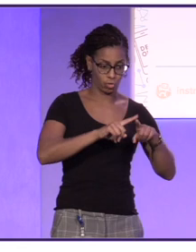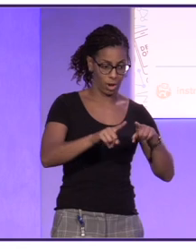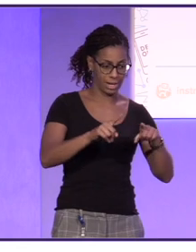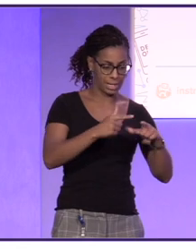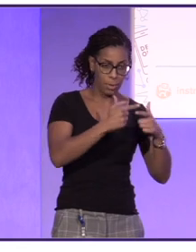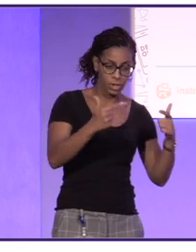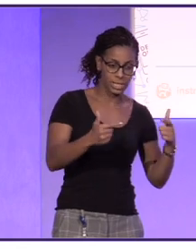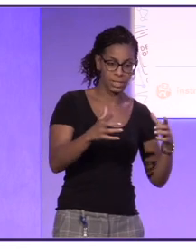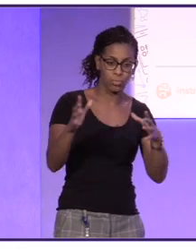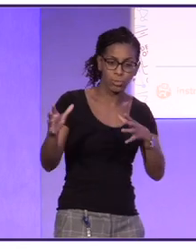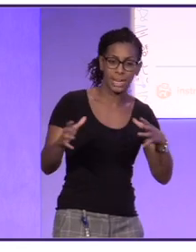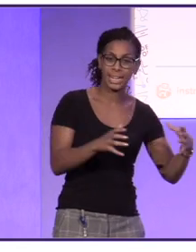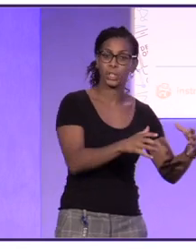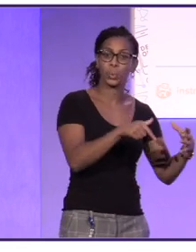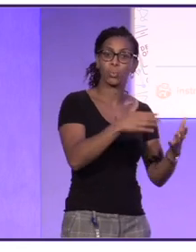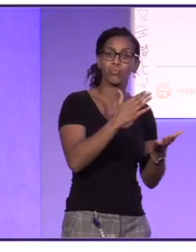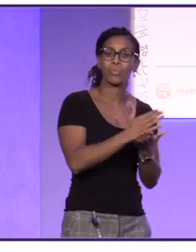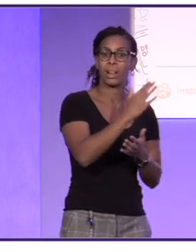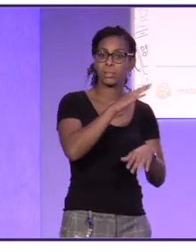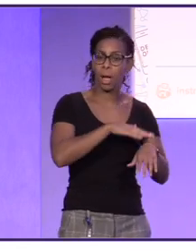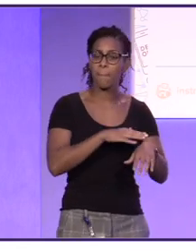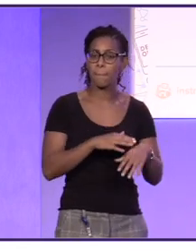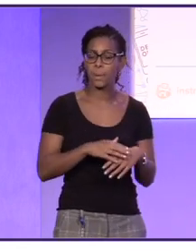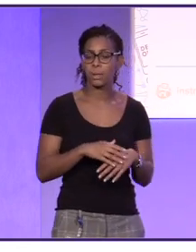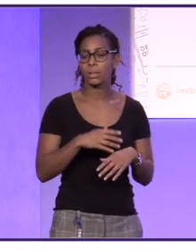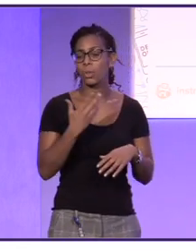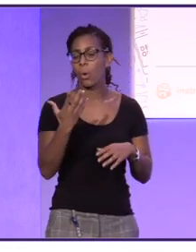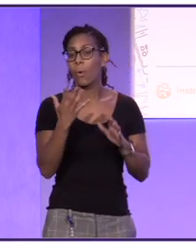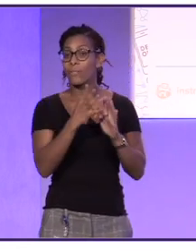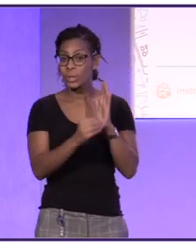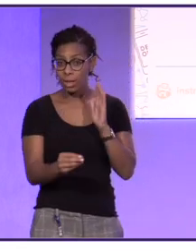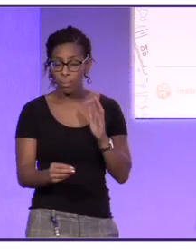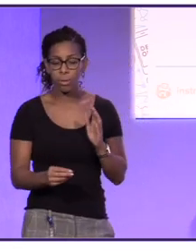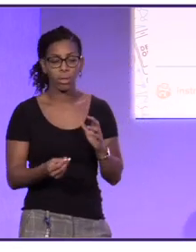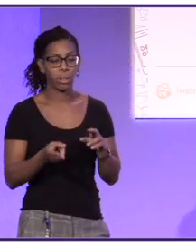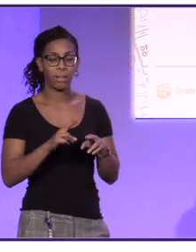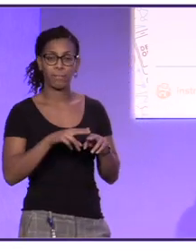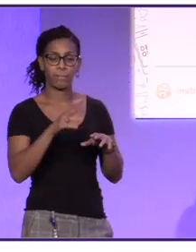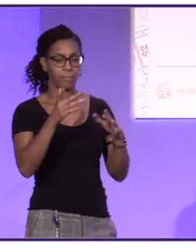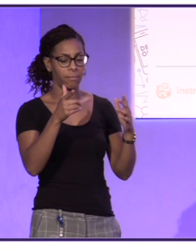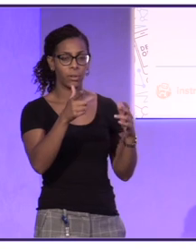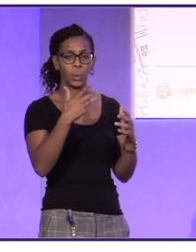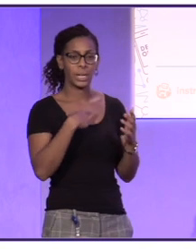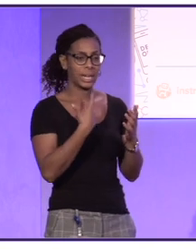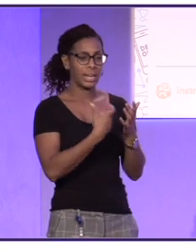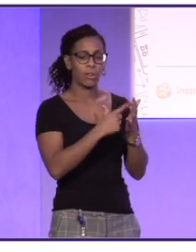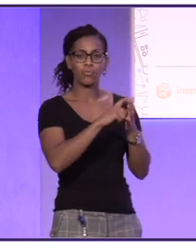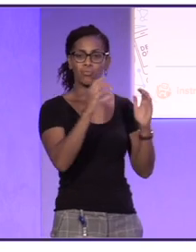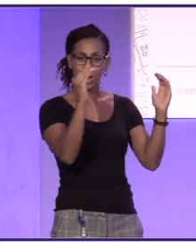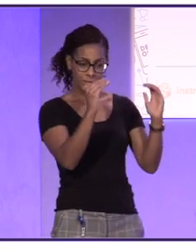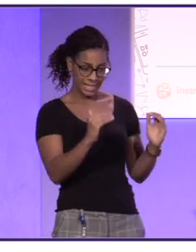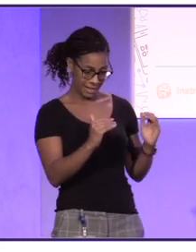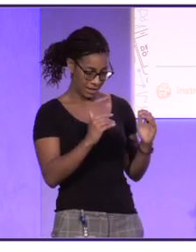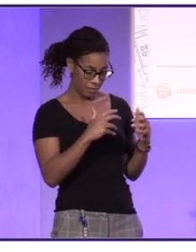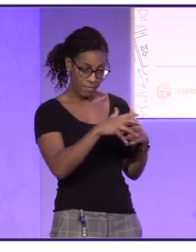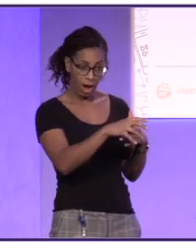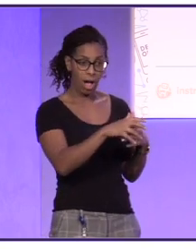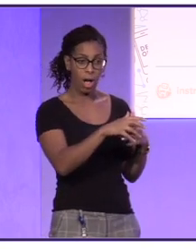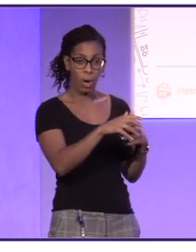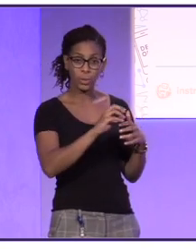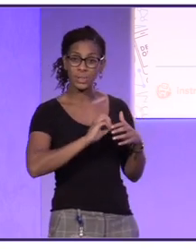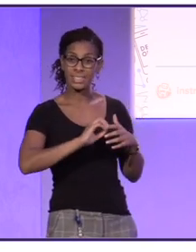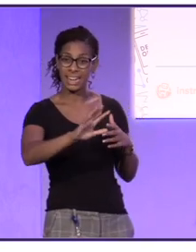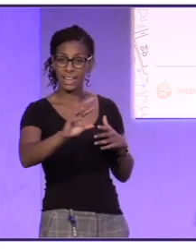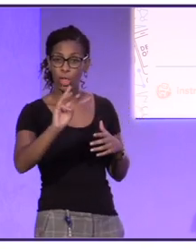you can to real time. So, for example, if you're sending off a reconciliation file at 3 a.m., build it